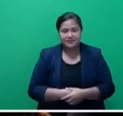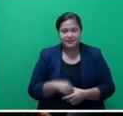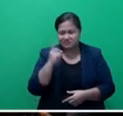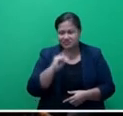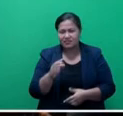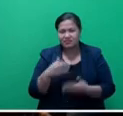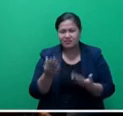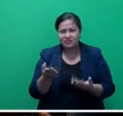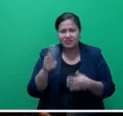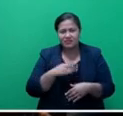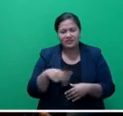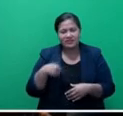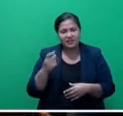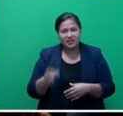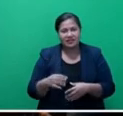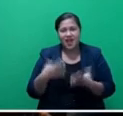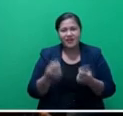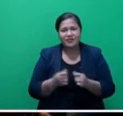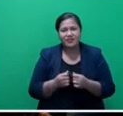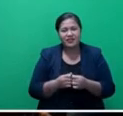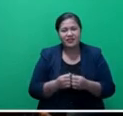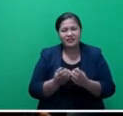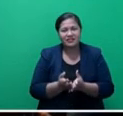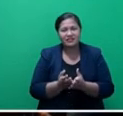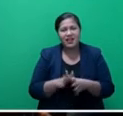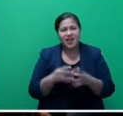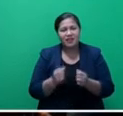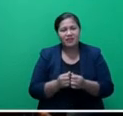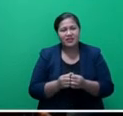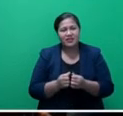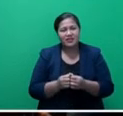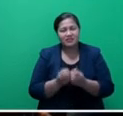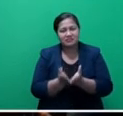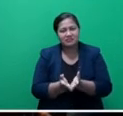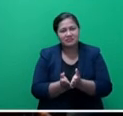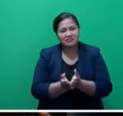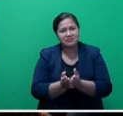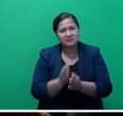Minister inform the House how many vessel operators service the scheme? Thank you, sir.